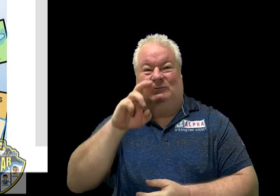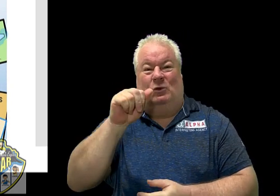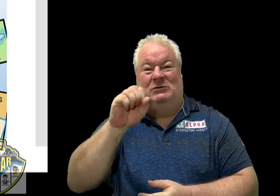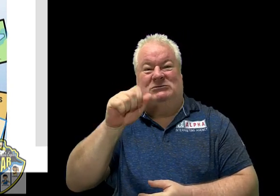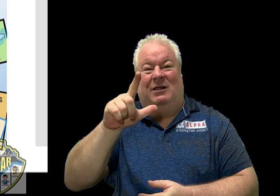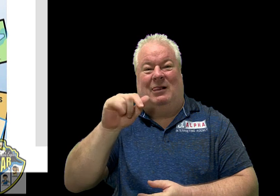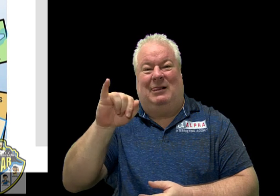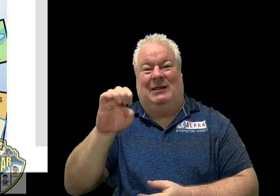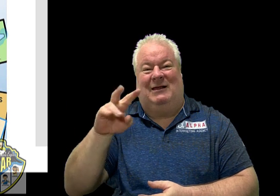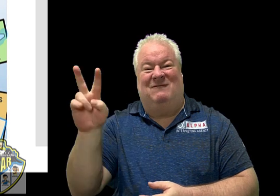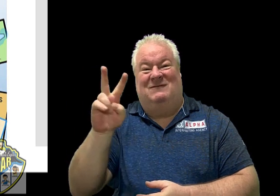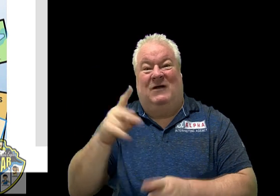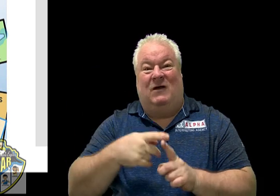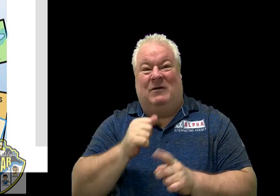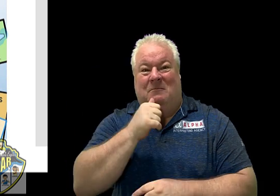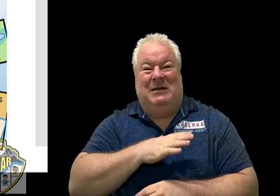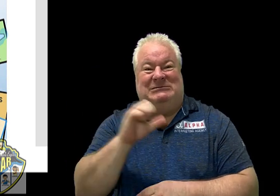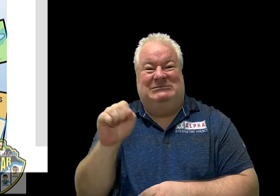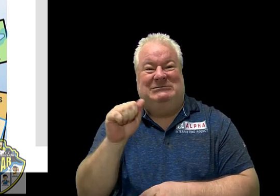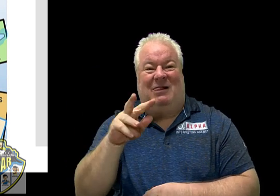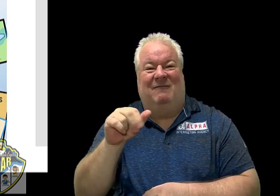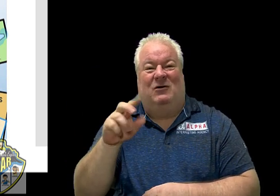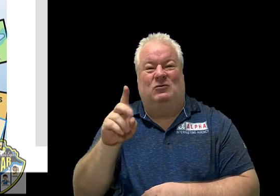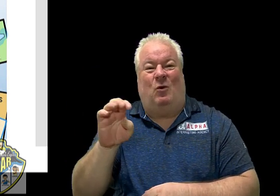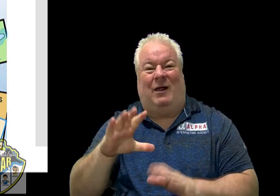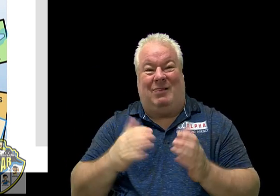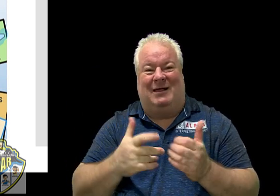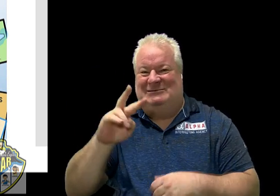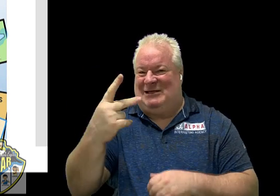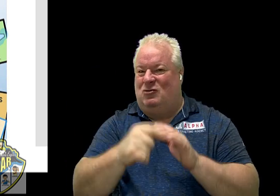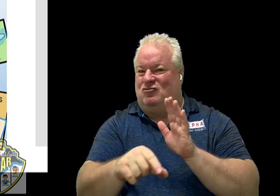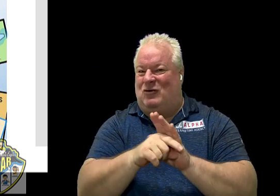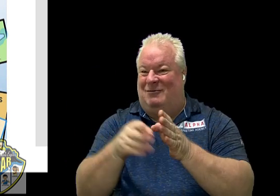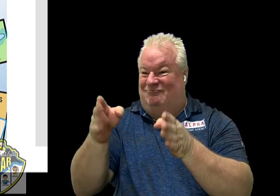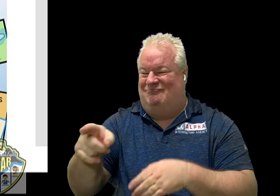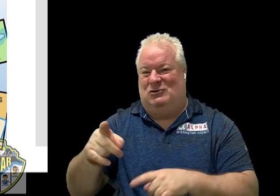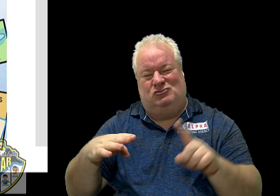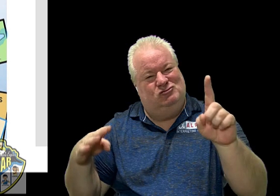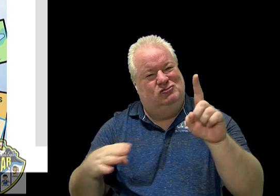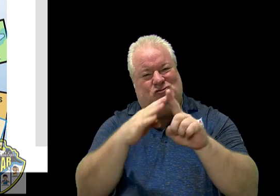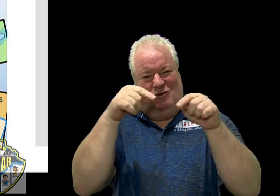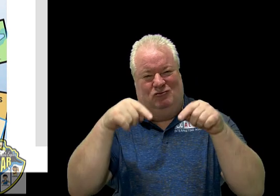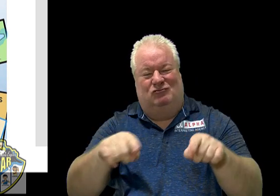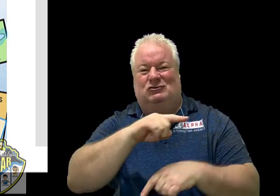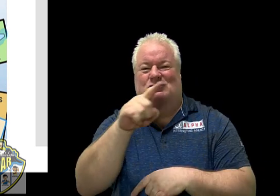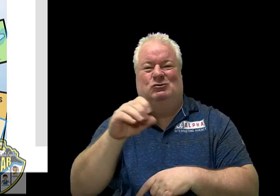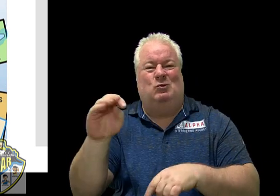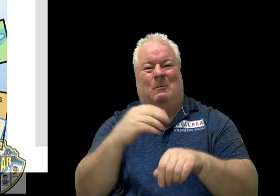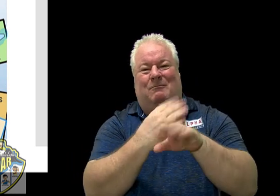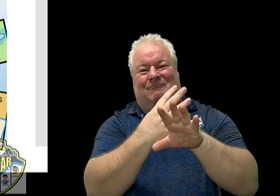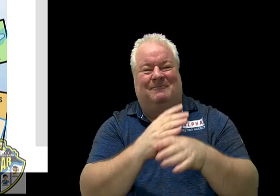Rosalie V. from Mrs. Salvador's class, second grader, soaring on Zoom.